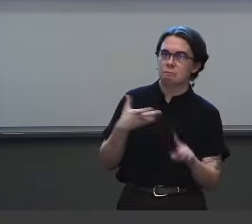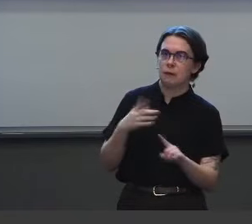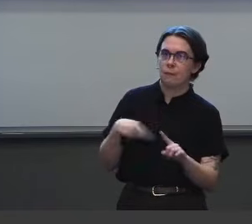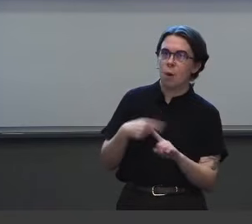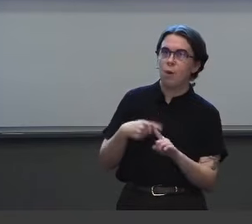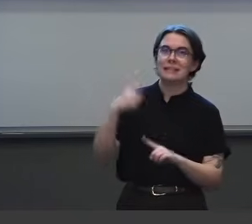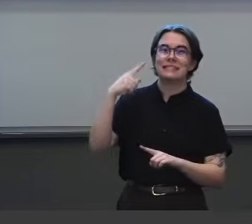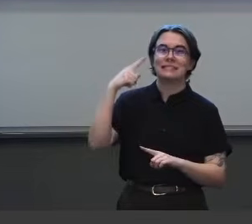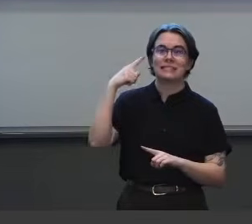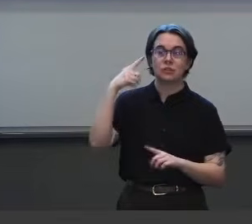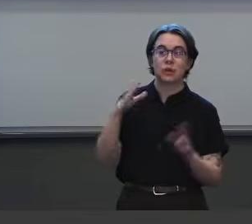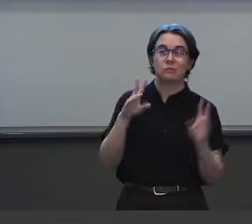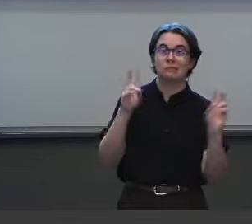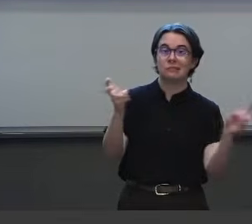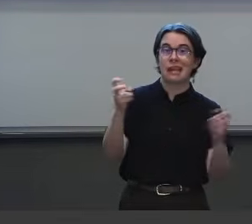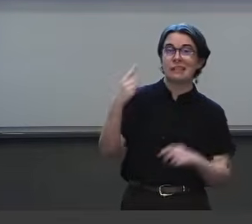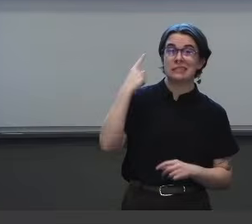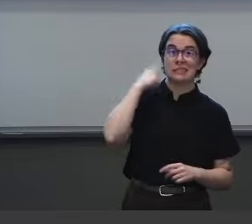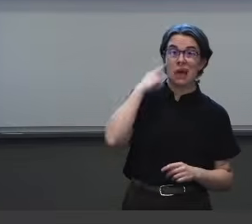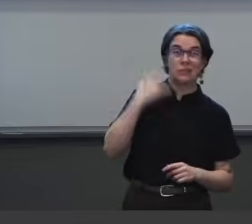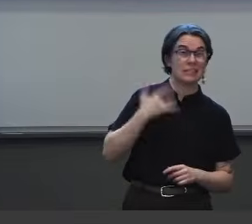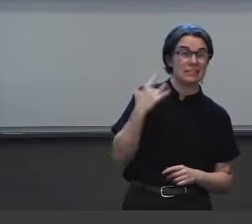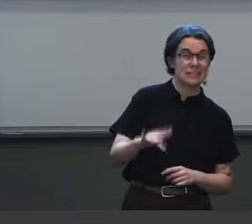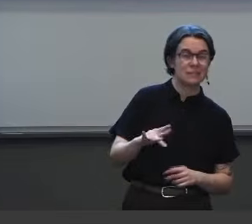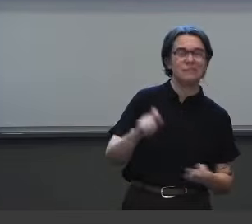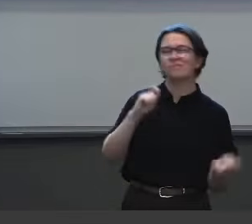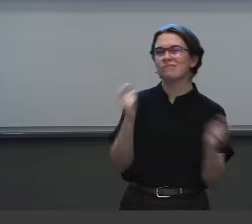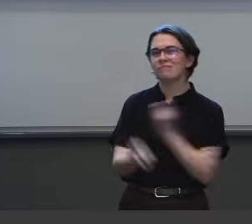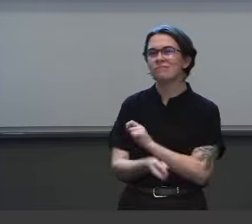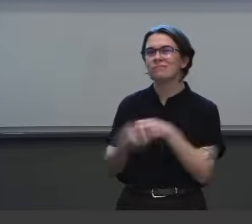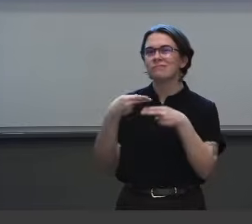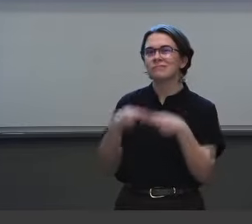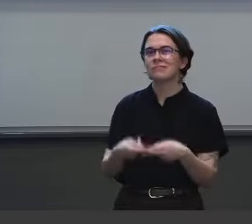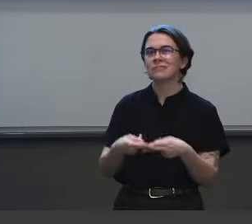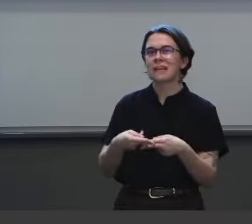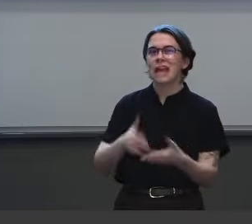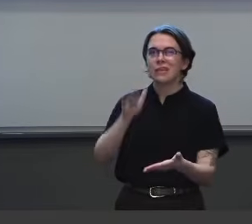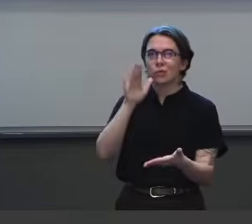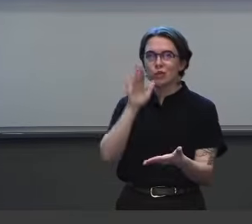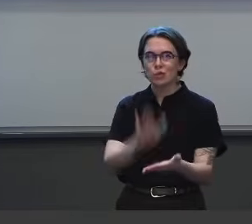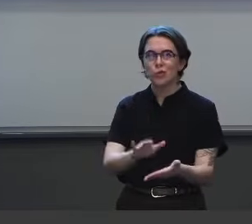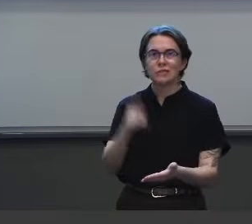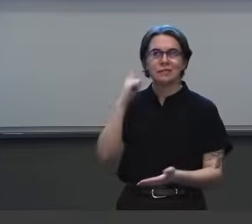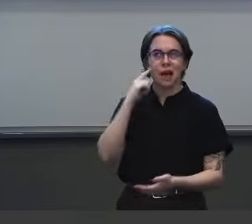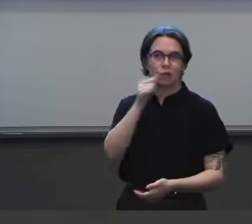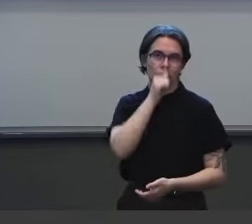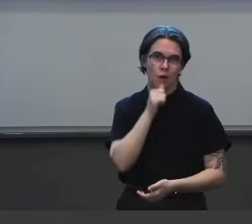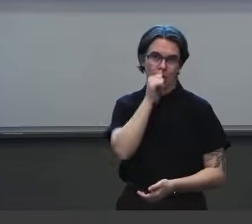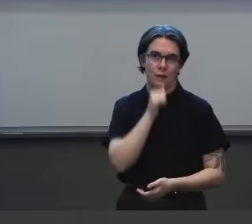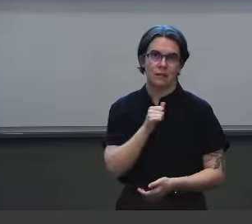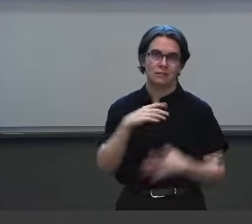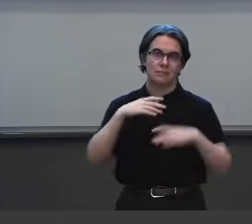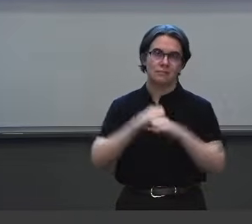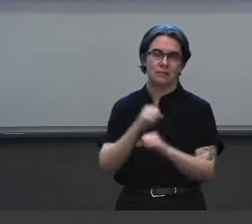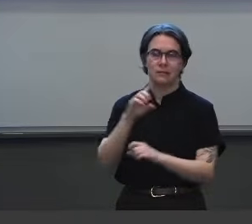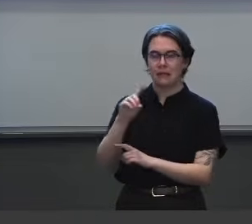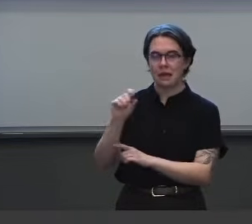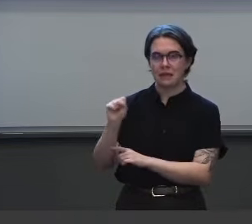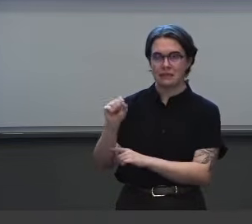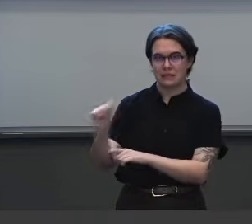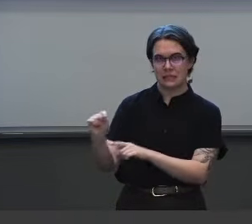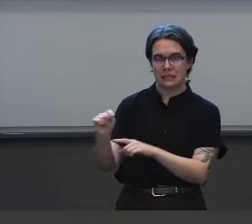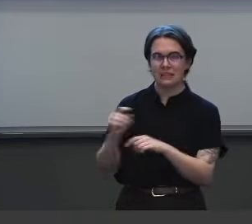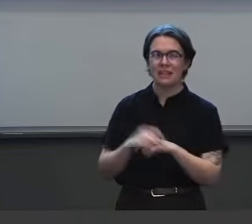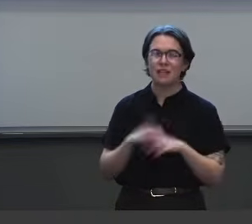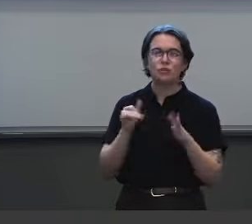to decreased sound tolerance. This is sort of a more contemporary term anyways. And this is a really broad term that